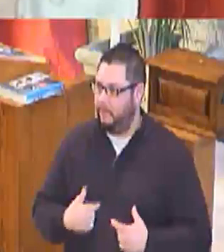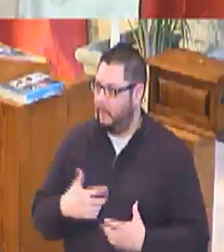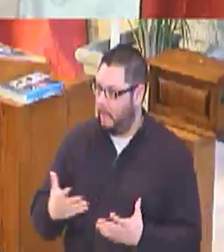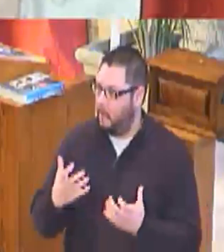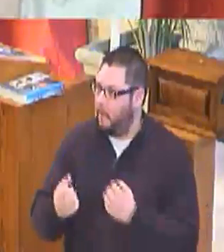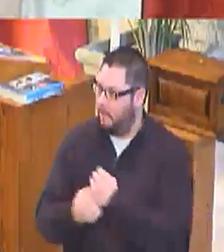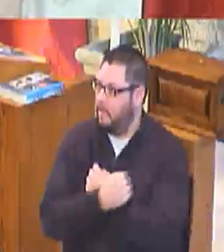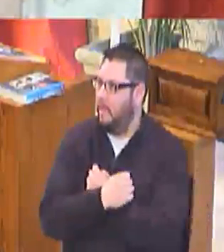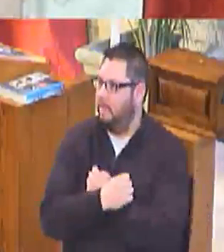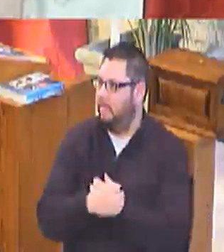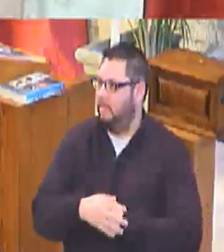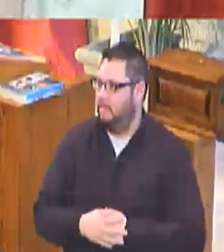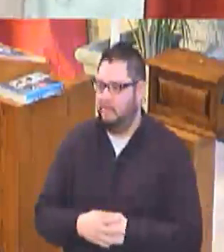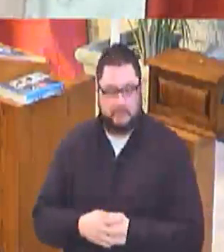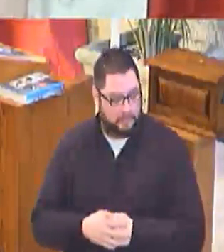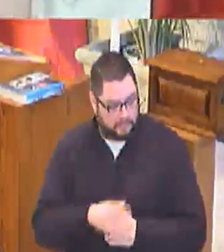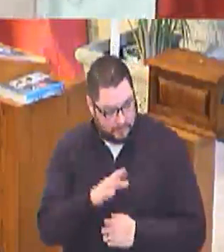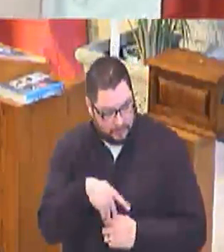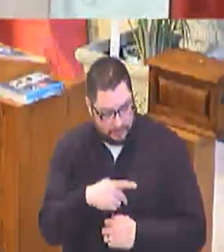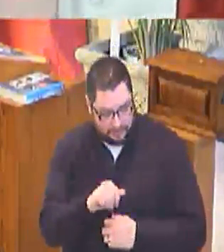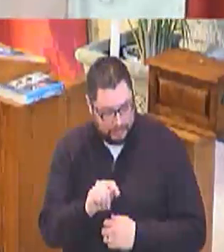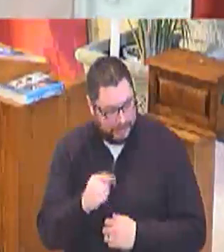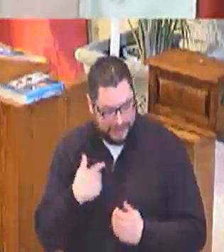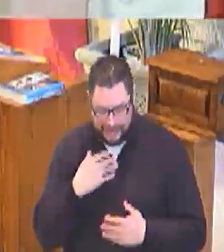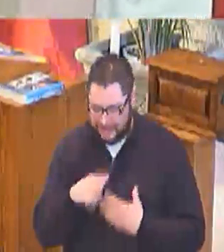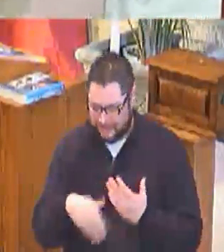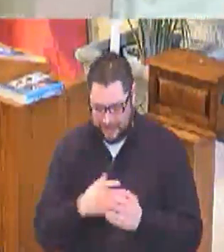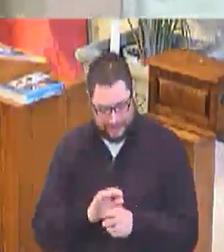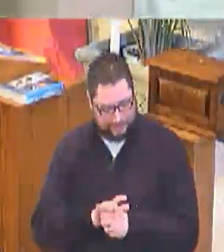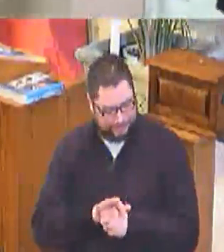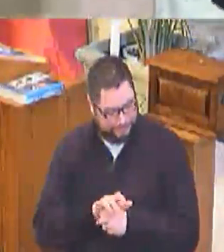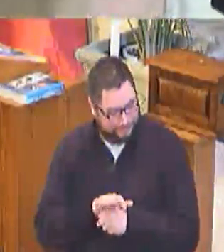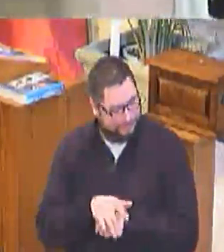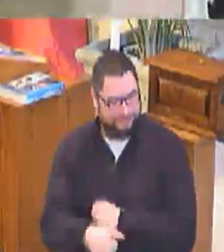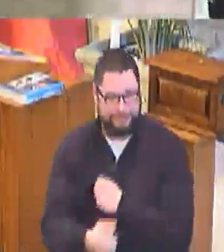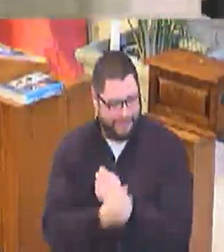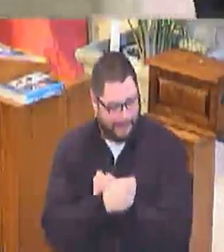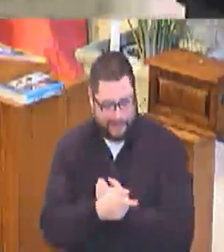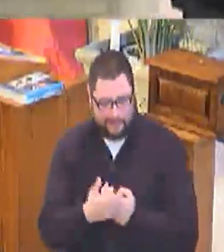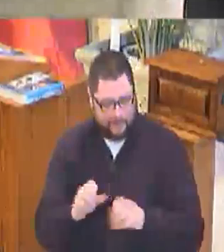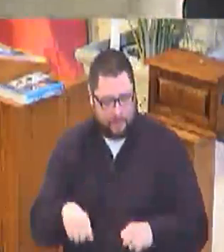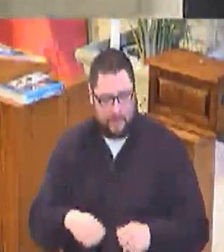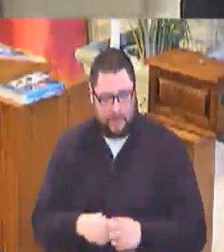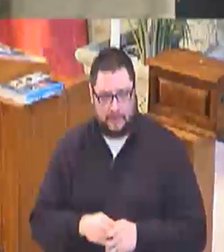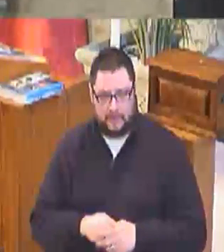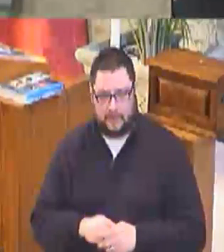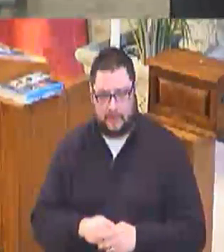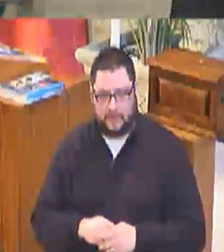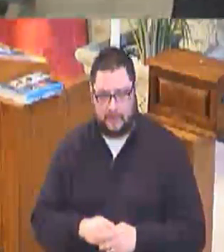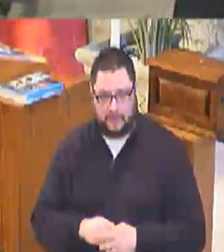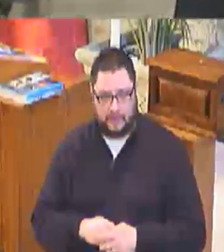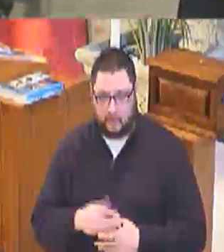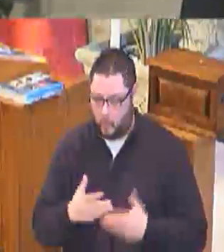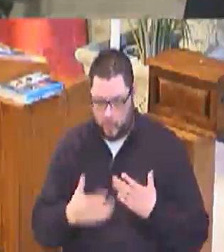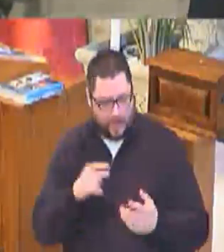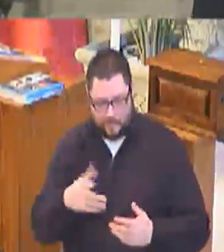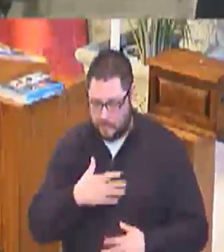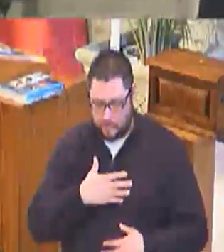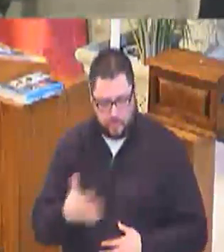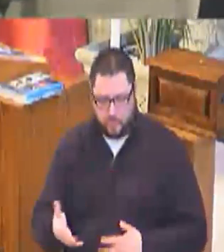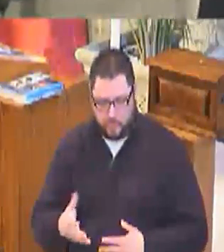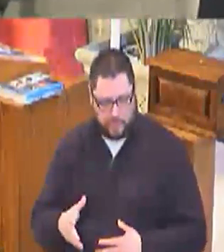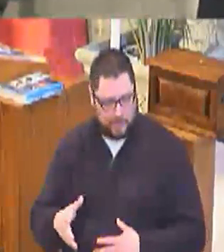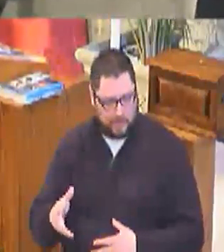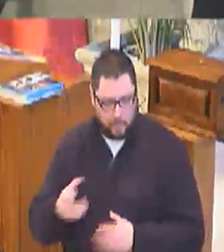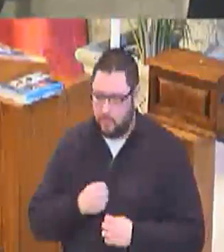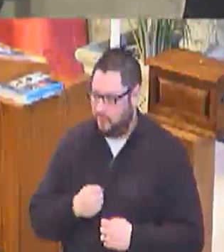in my life. And he says, well, Pat, you've got all the love that you can receive, that you're willing to receive. And he didn't feel